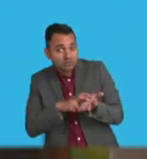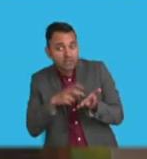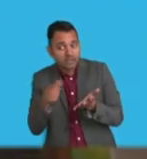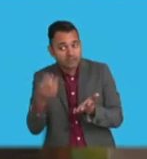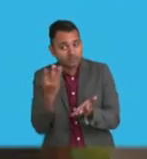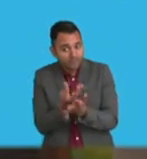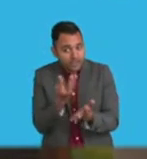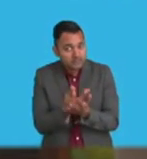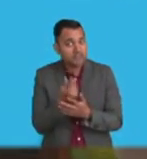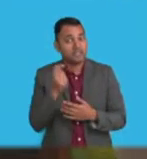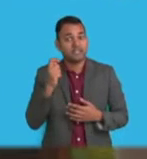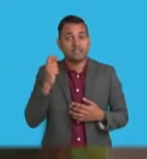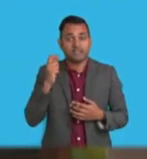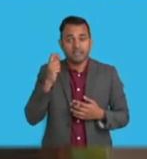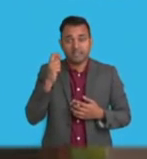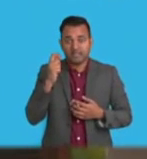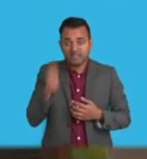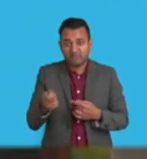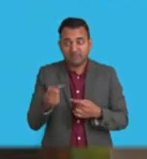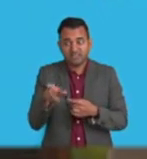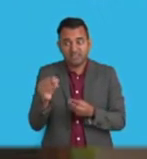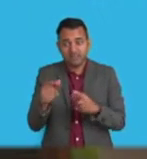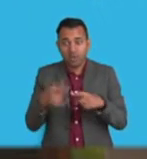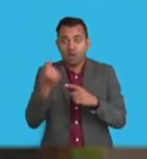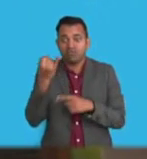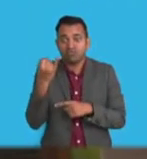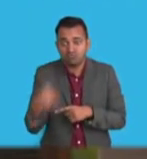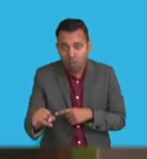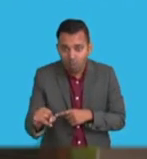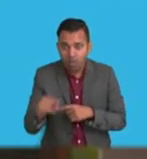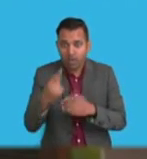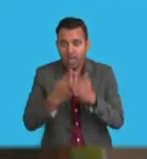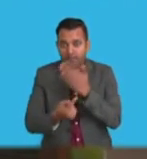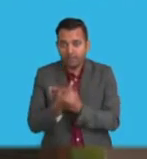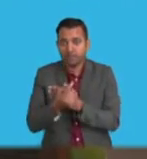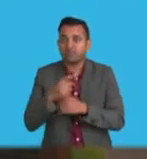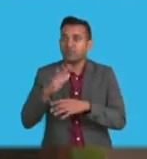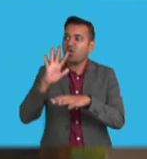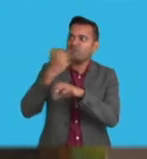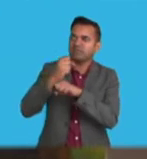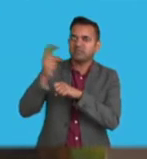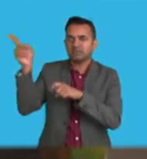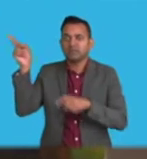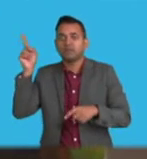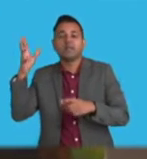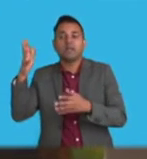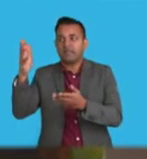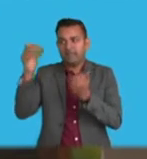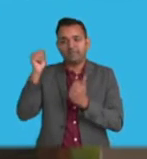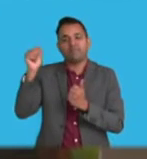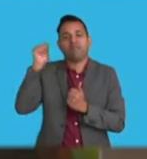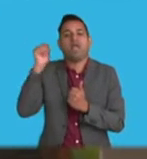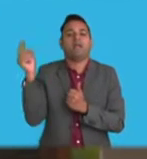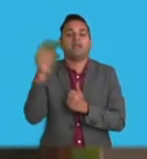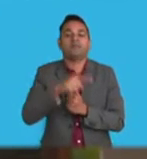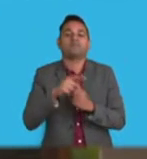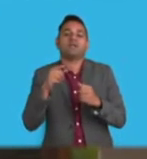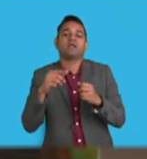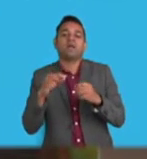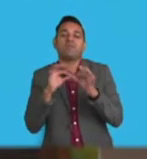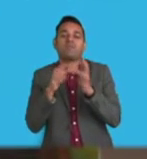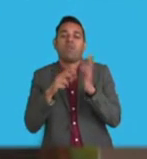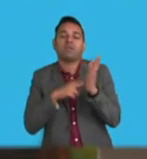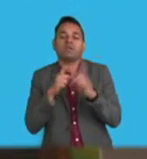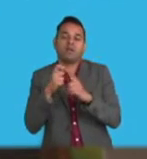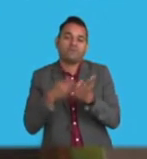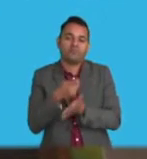goes wrong with workers offshore and you have to bring them back. All applicants, we do a due diligence check by the